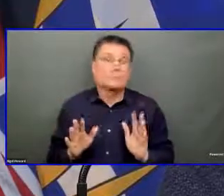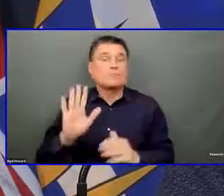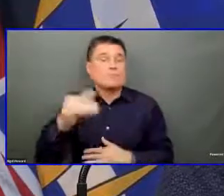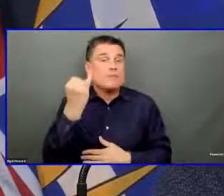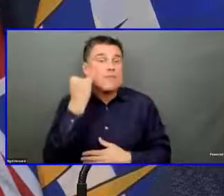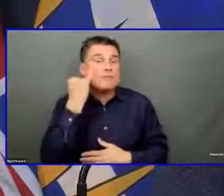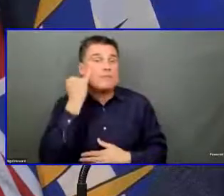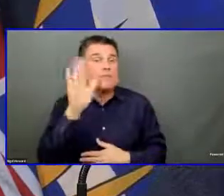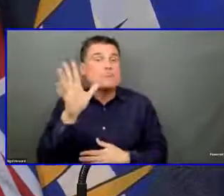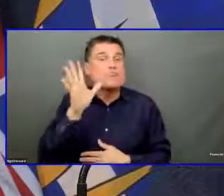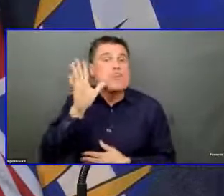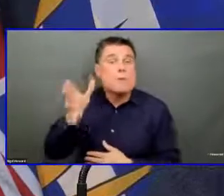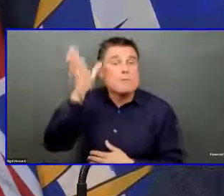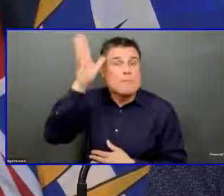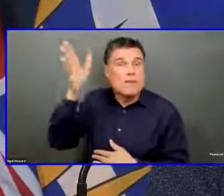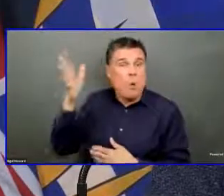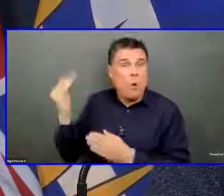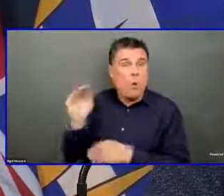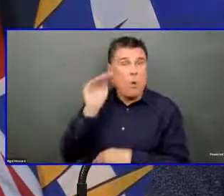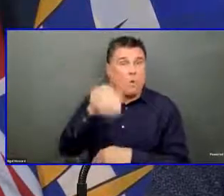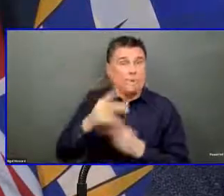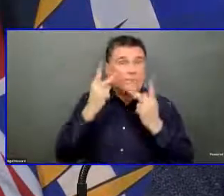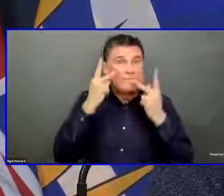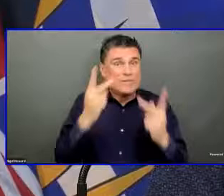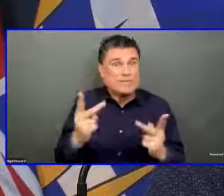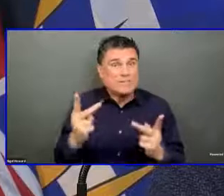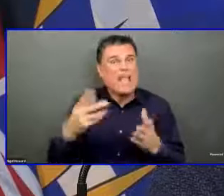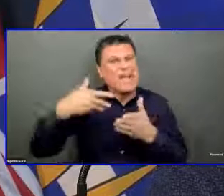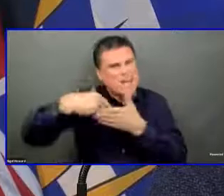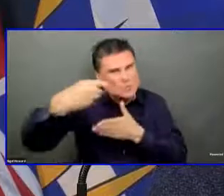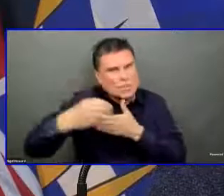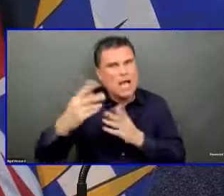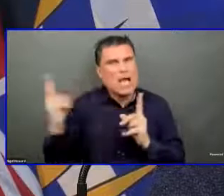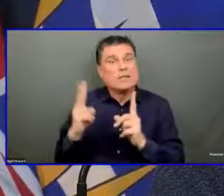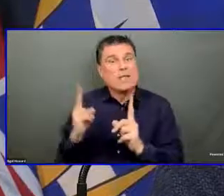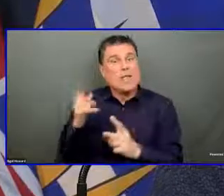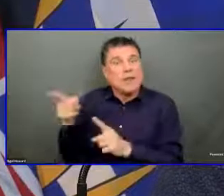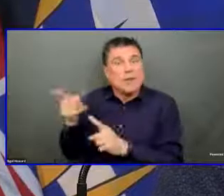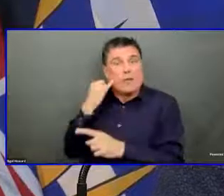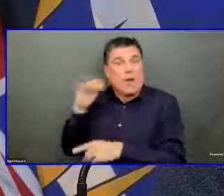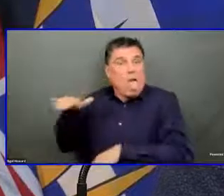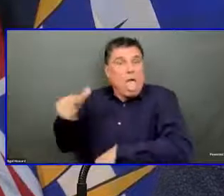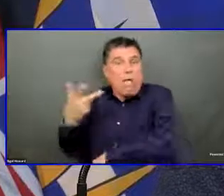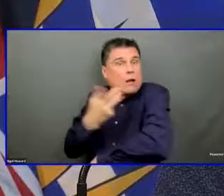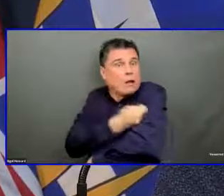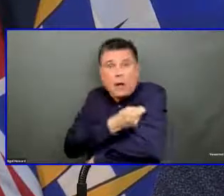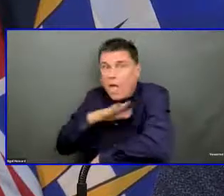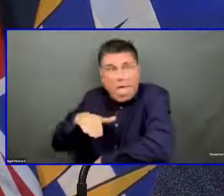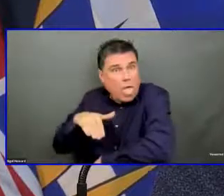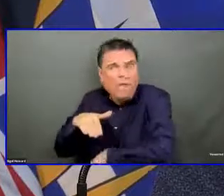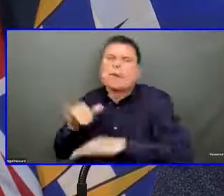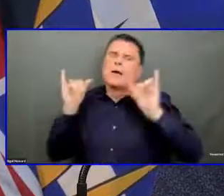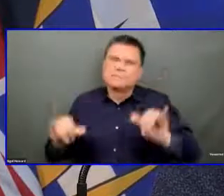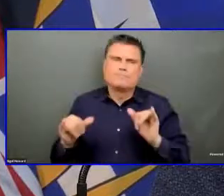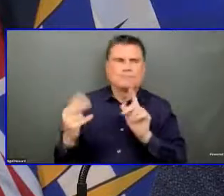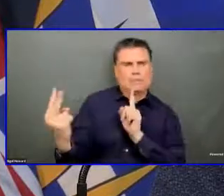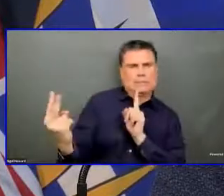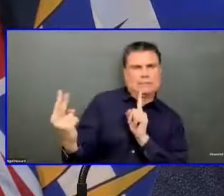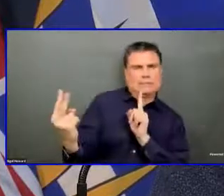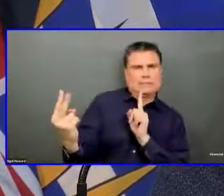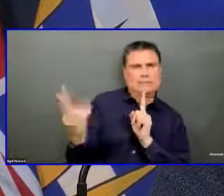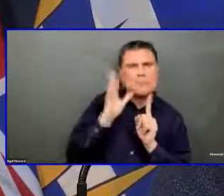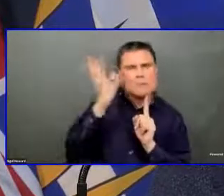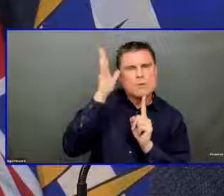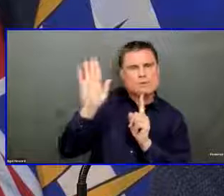immunized, then continue to take those measures. Keep your distance, do it outdoors, wear a mask. I'd like to be